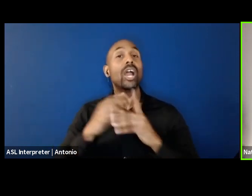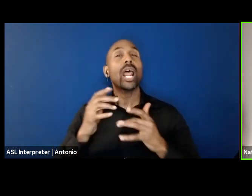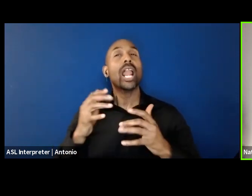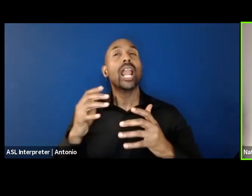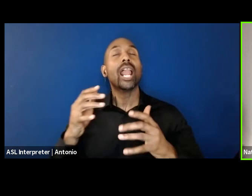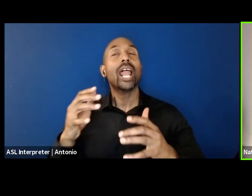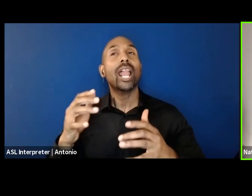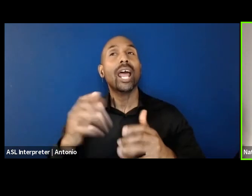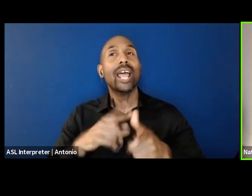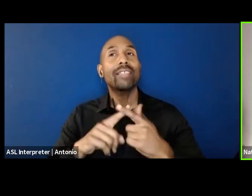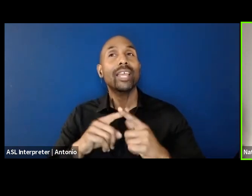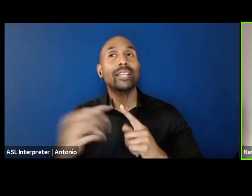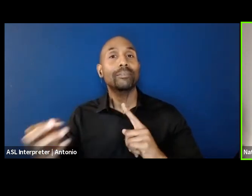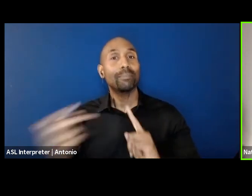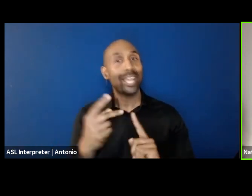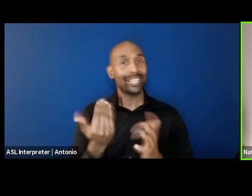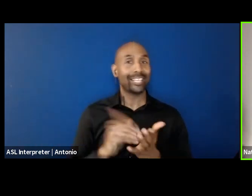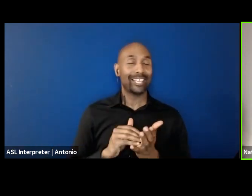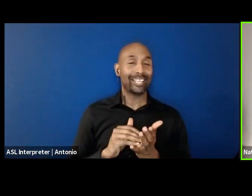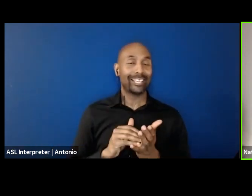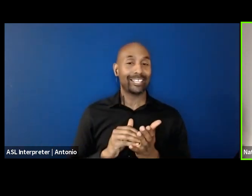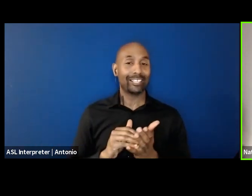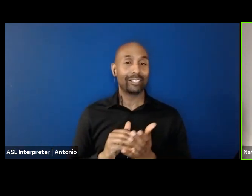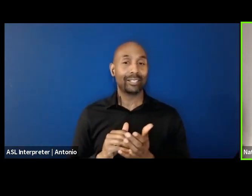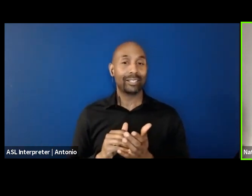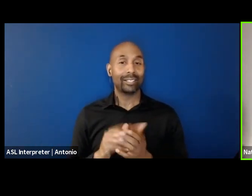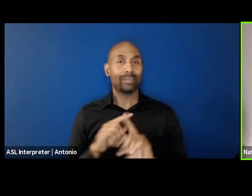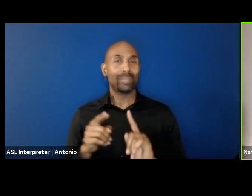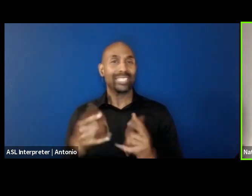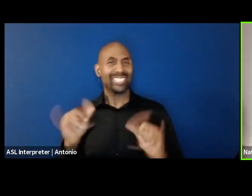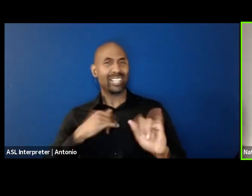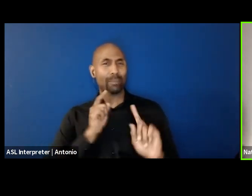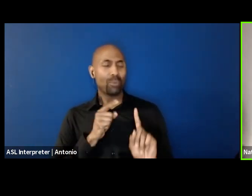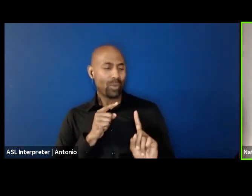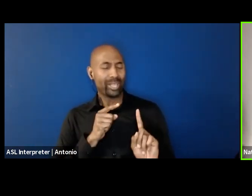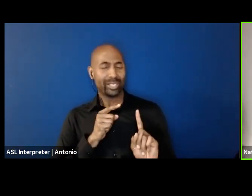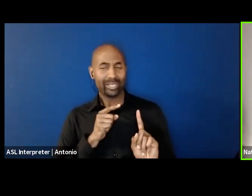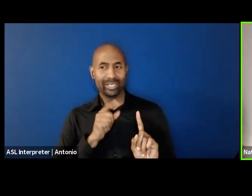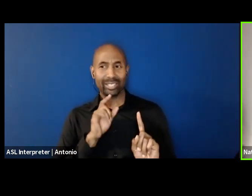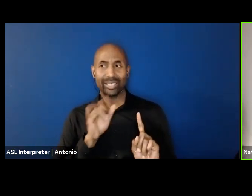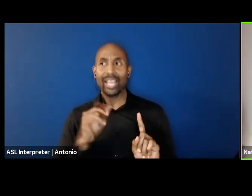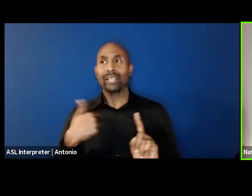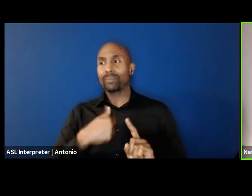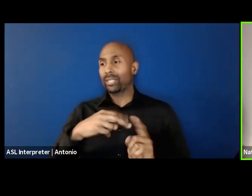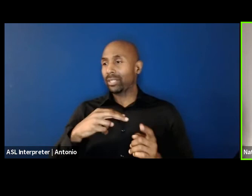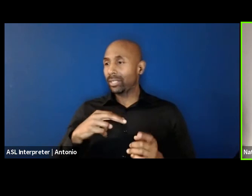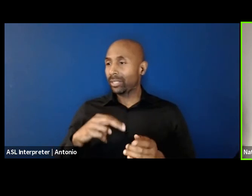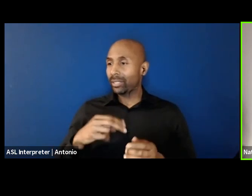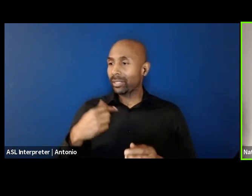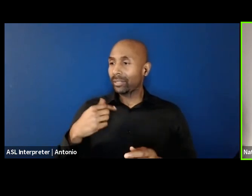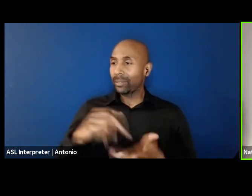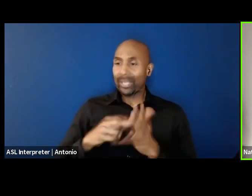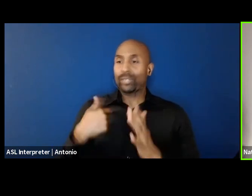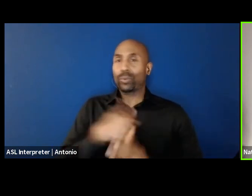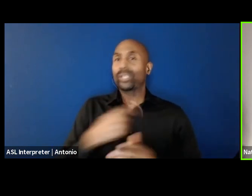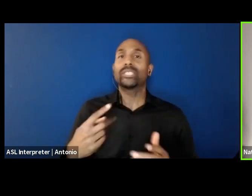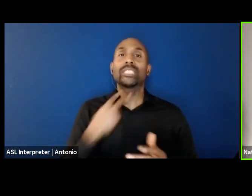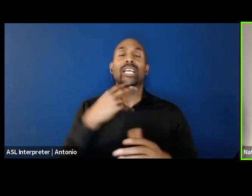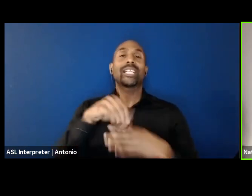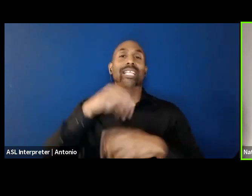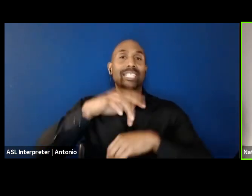Point said we were creatures of time, but could we grab hold of it, wield it, swing it? It was something futurity's ghost had